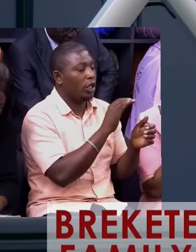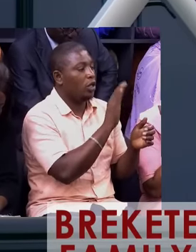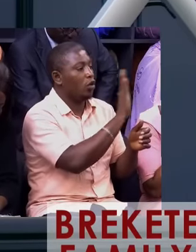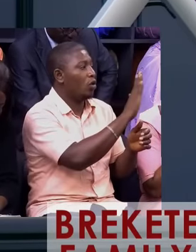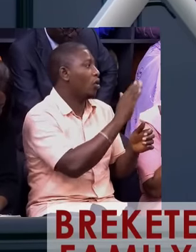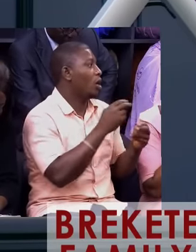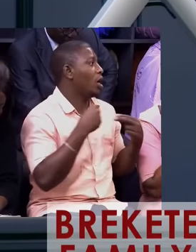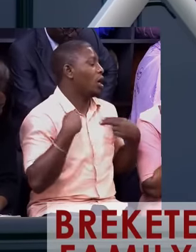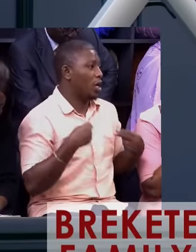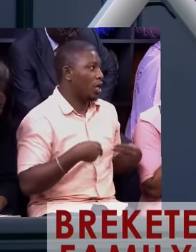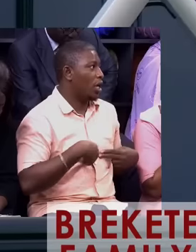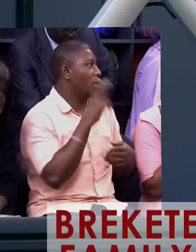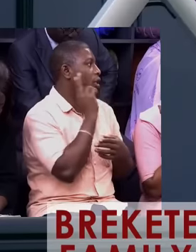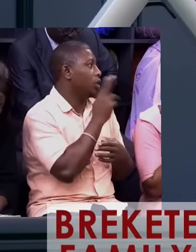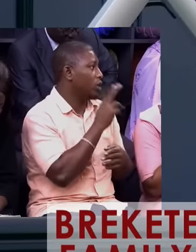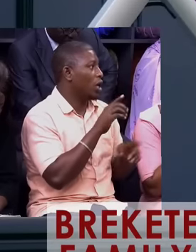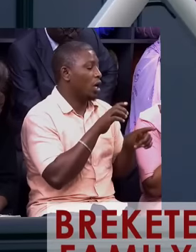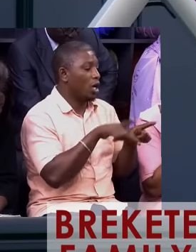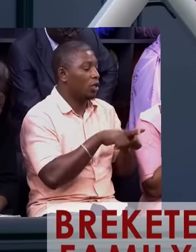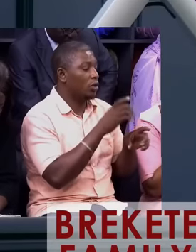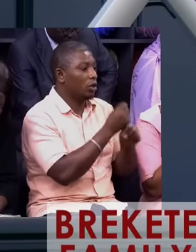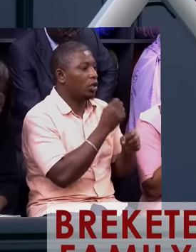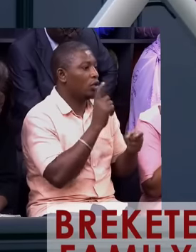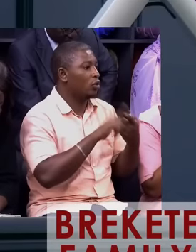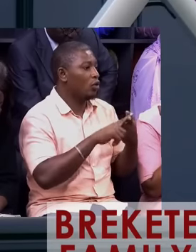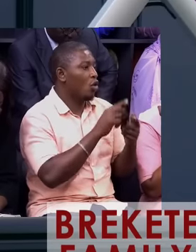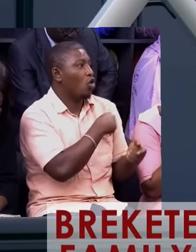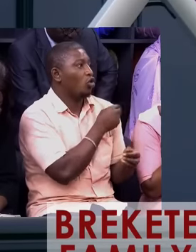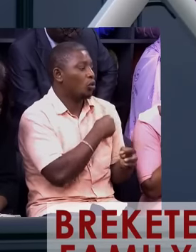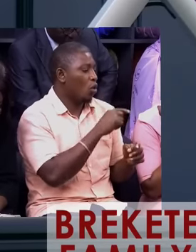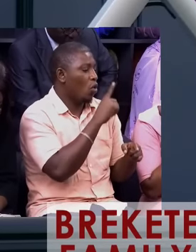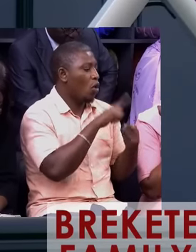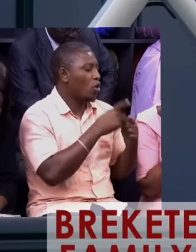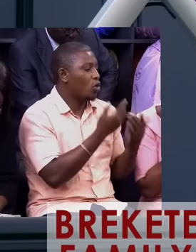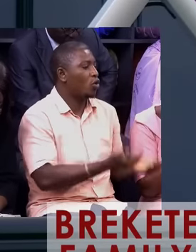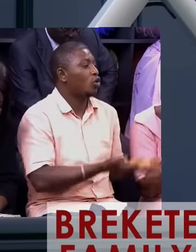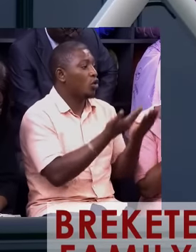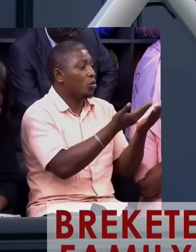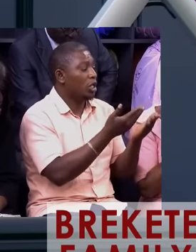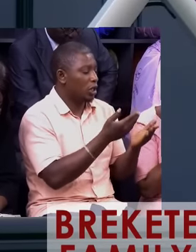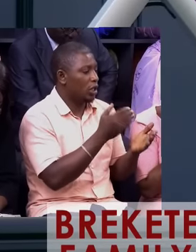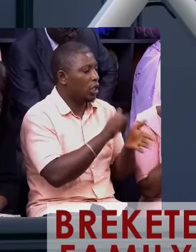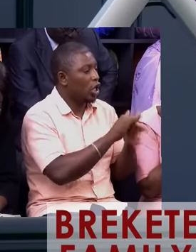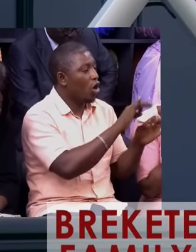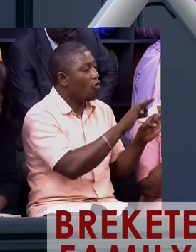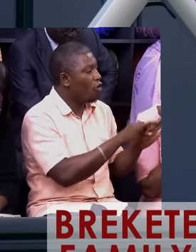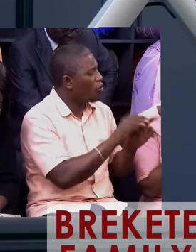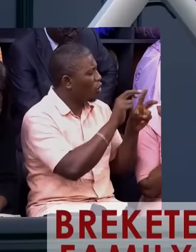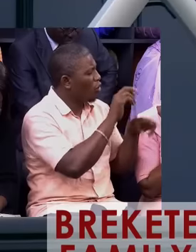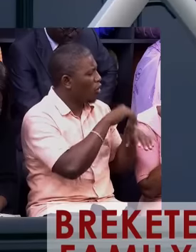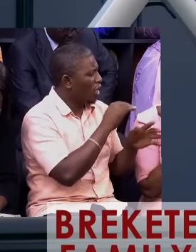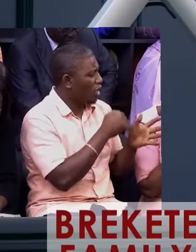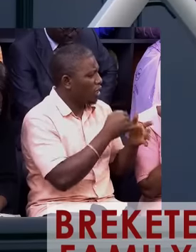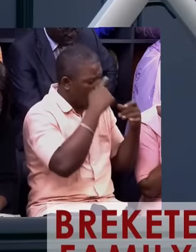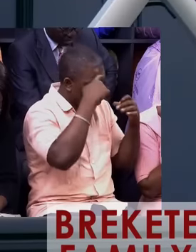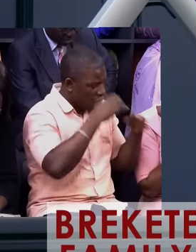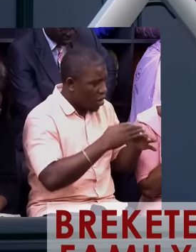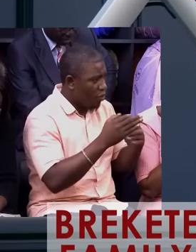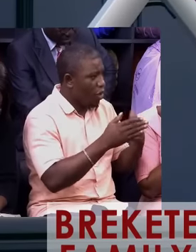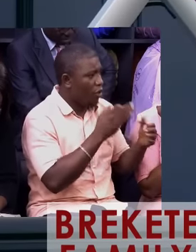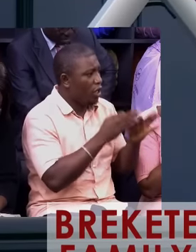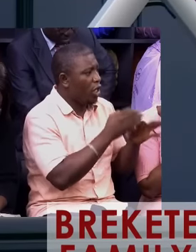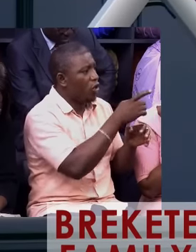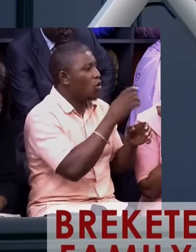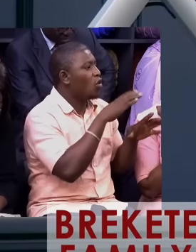so as you get to the hospital when you submit that forone when they look at it that is where they will determine whether you will take the V or